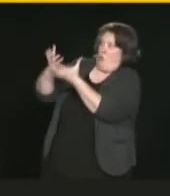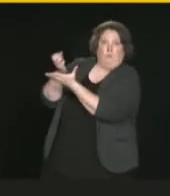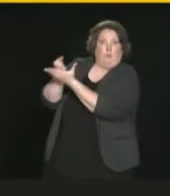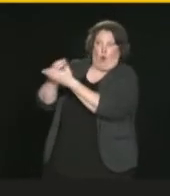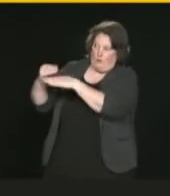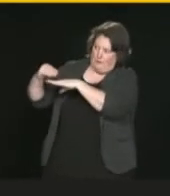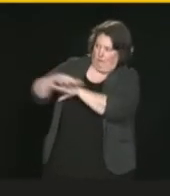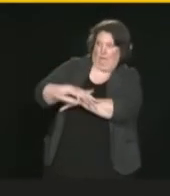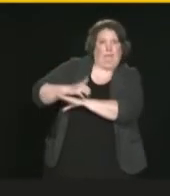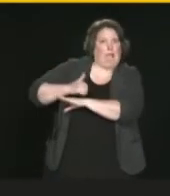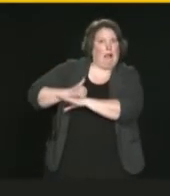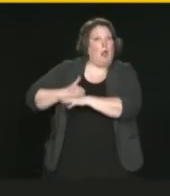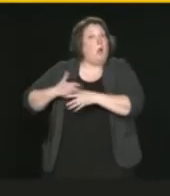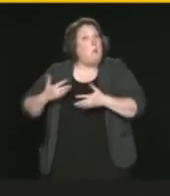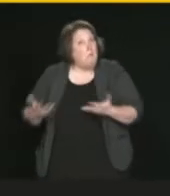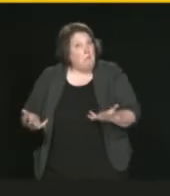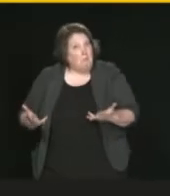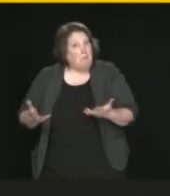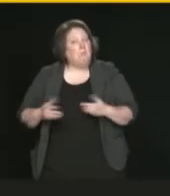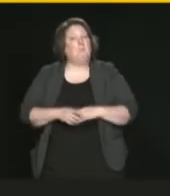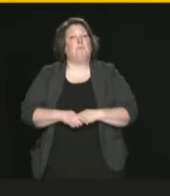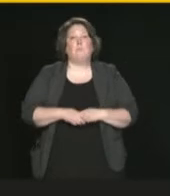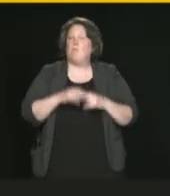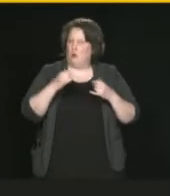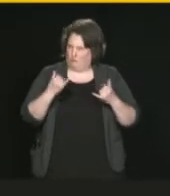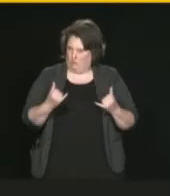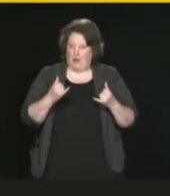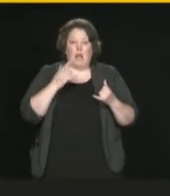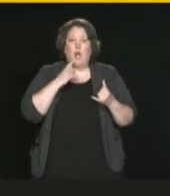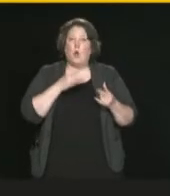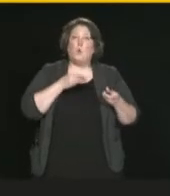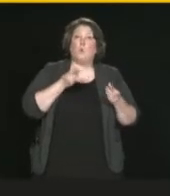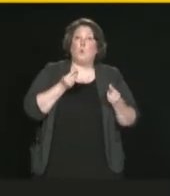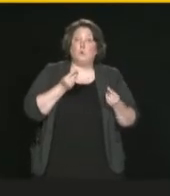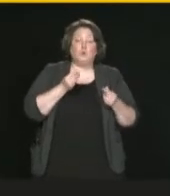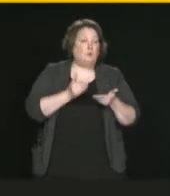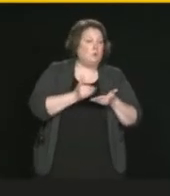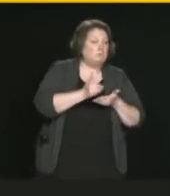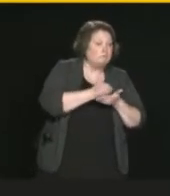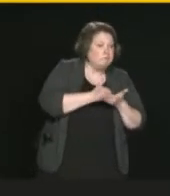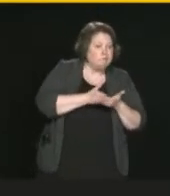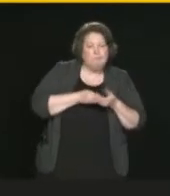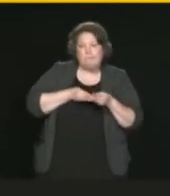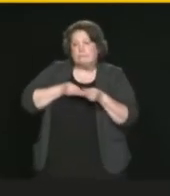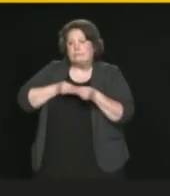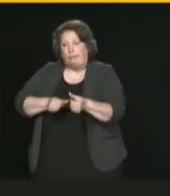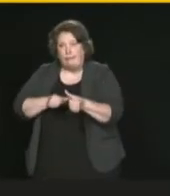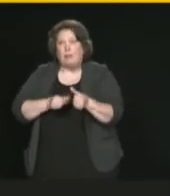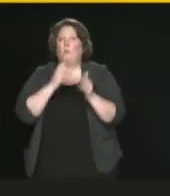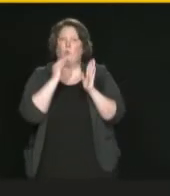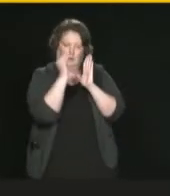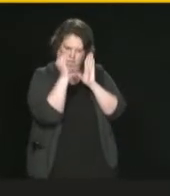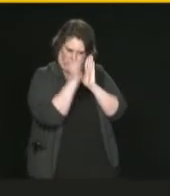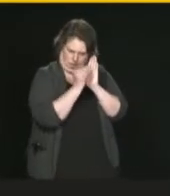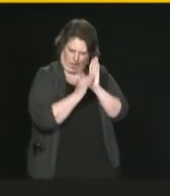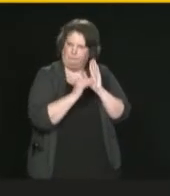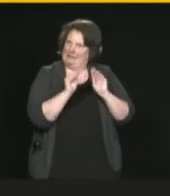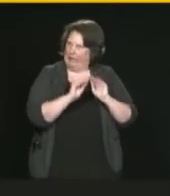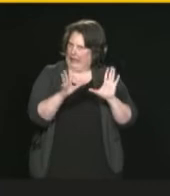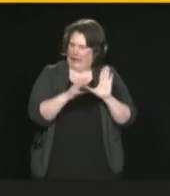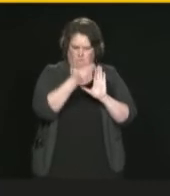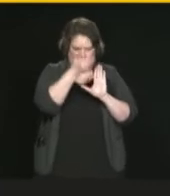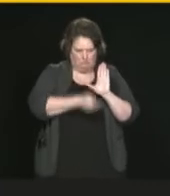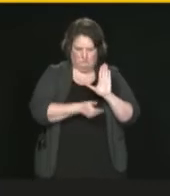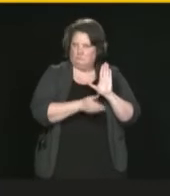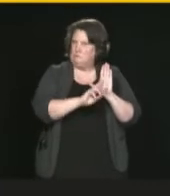we will continue to be completely open and transparent about the expenditures we're making and what we expect to do in the